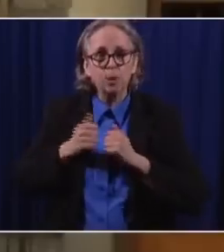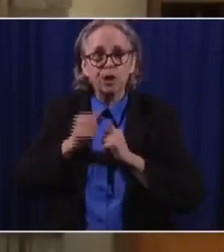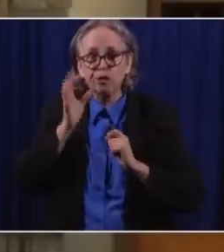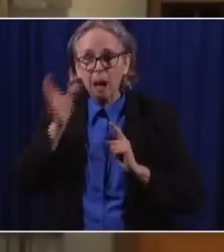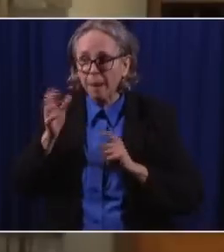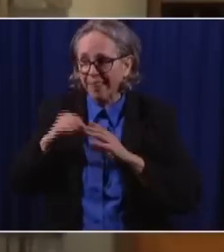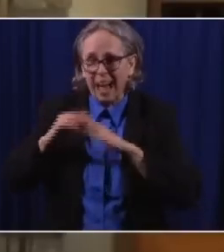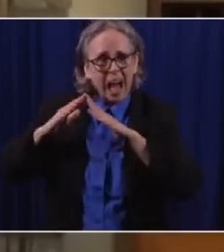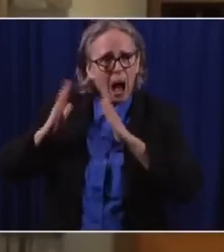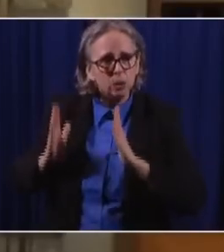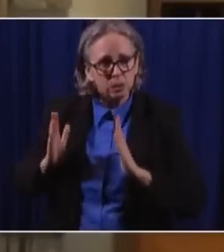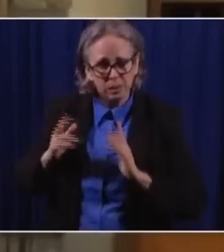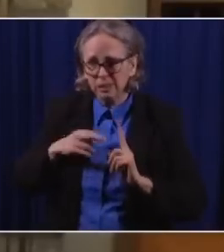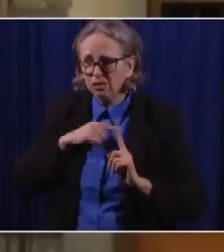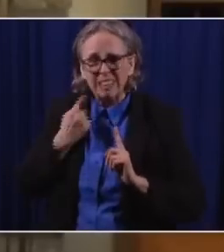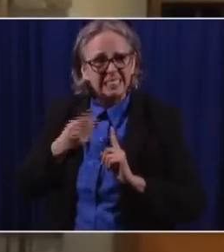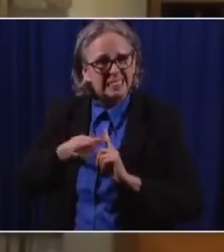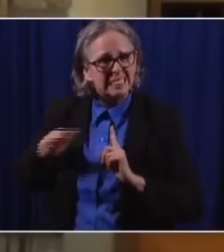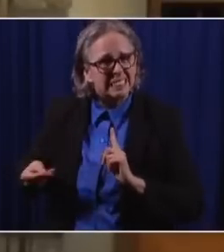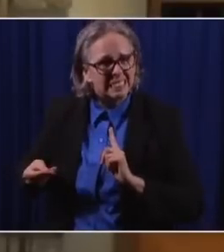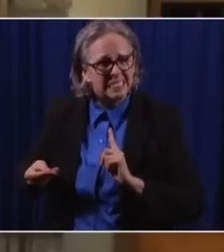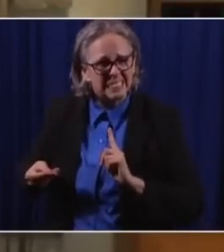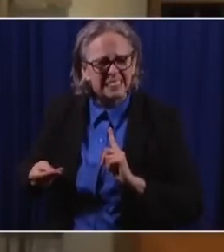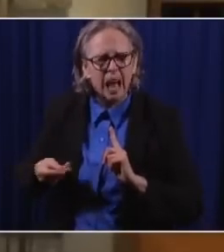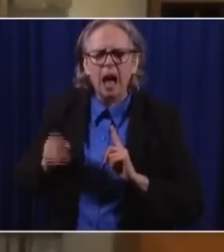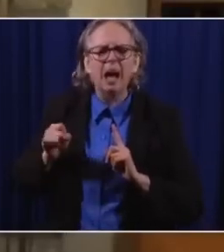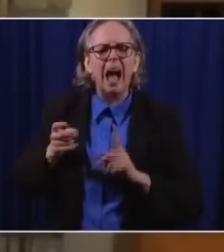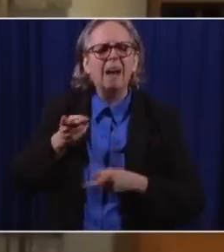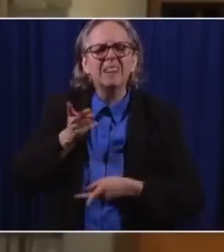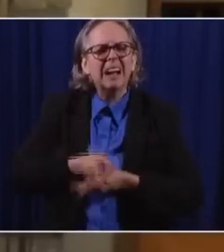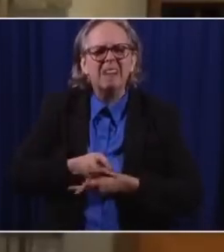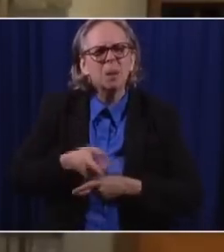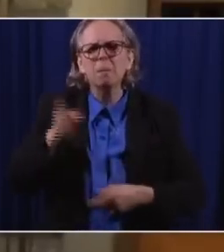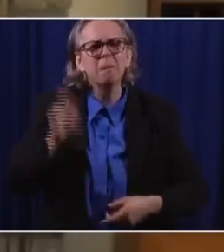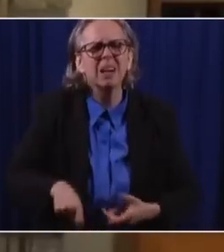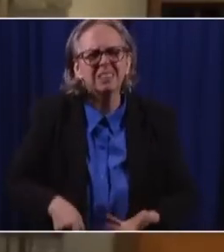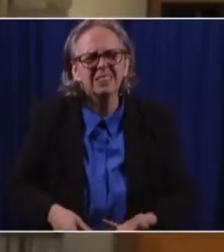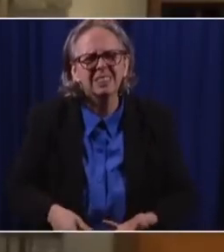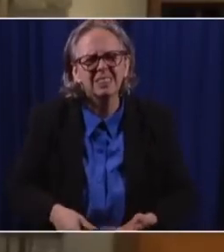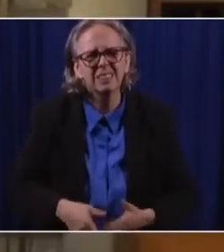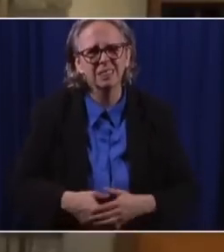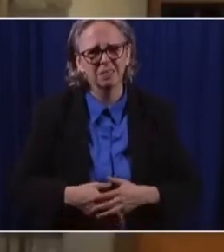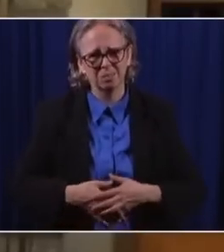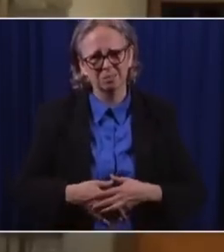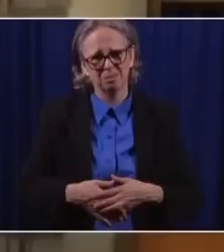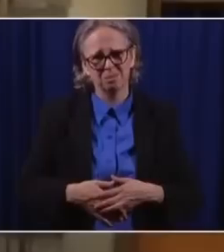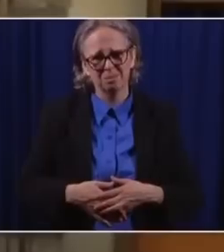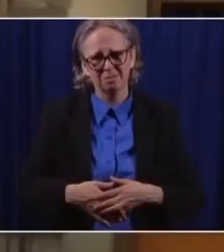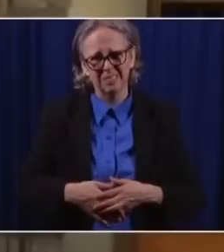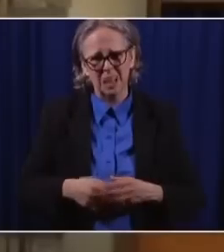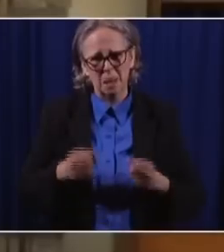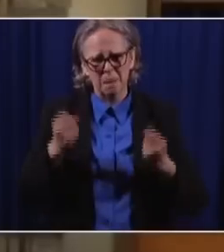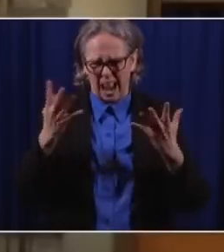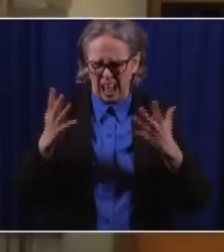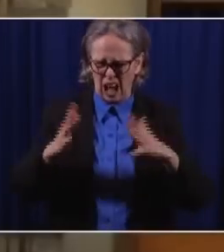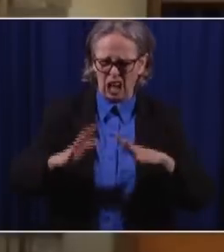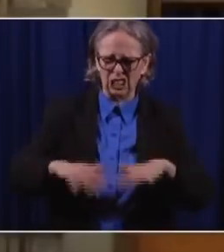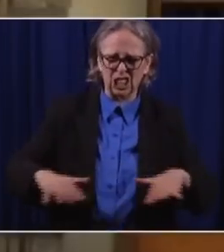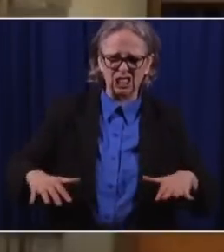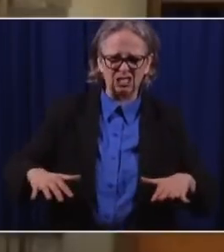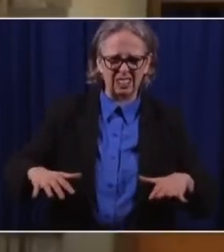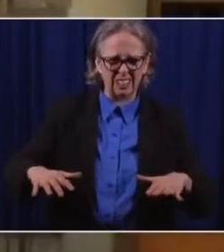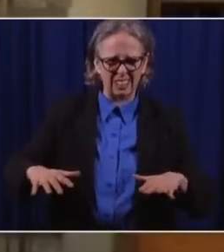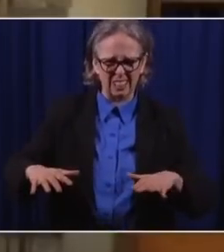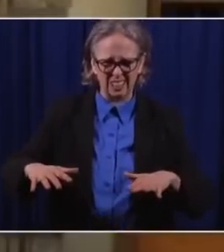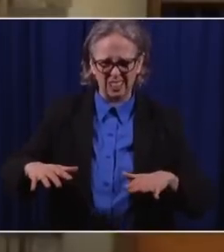then you've got to be exceedingly careful about that. We have a number of children in Ohio, students who are living with their